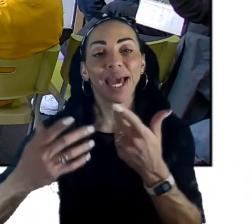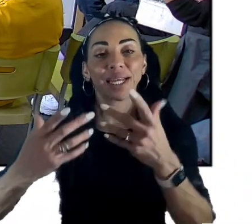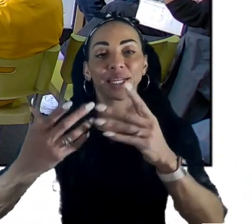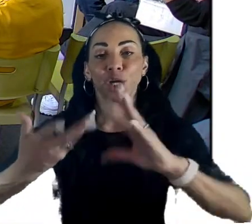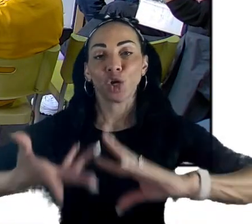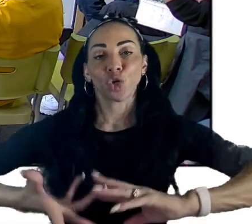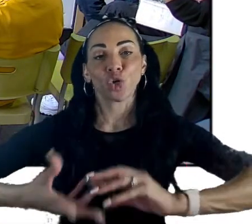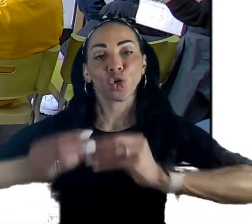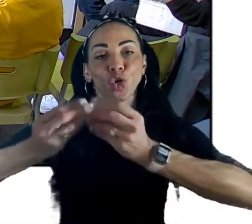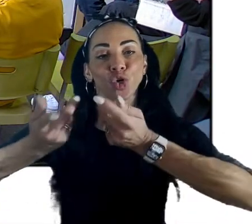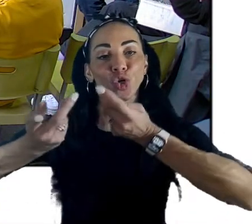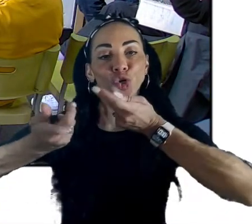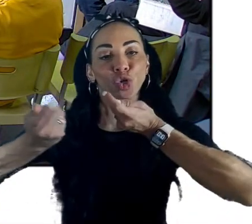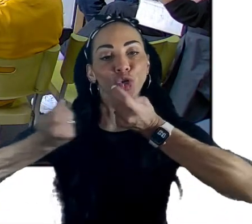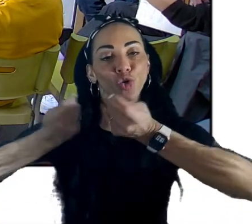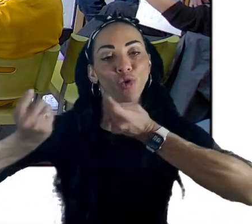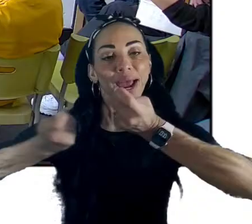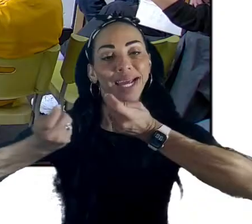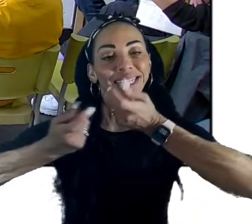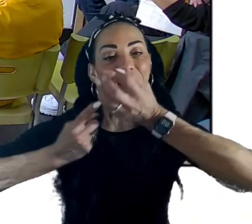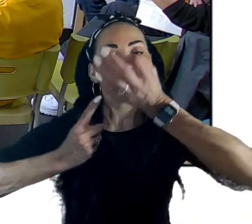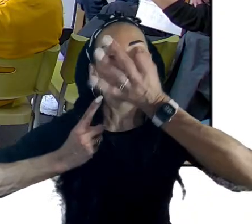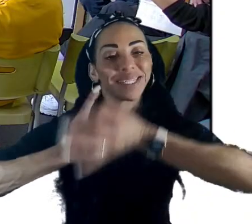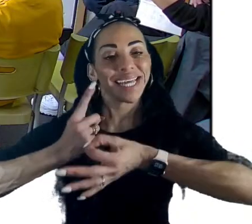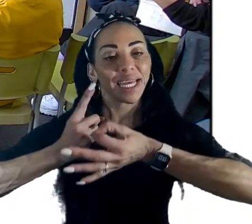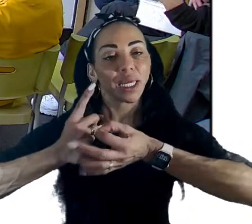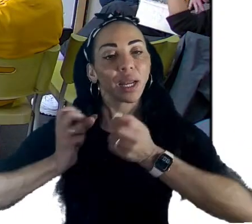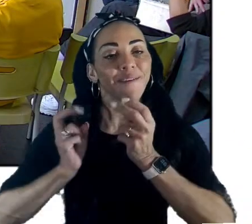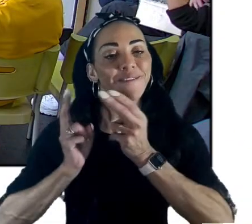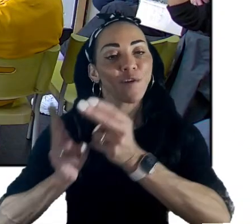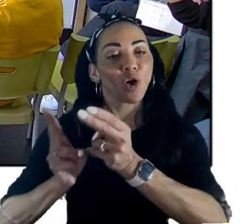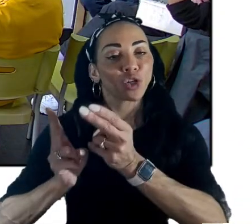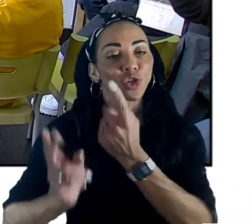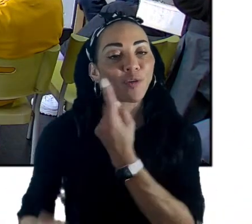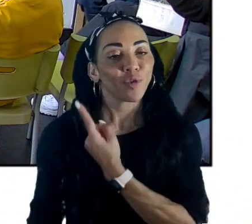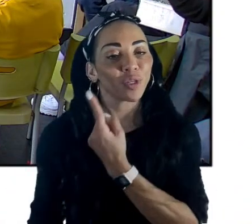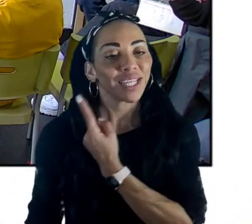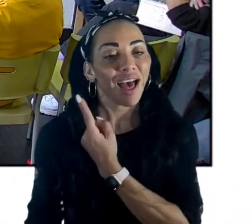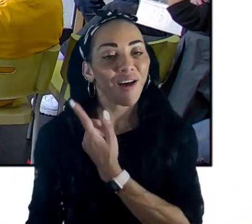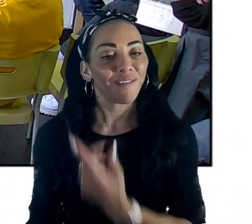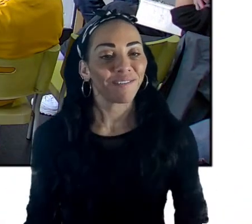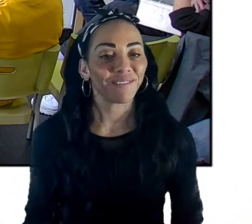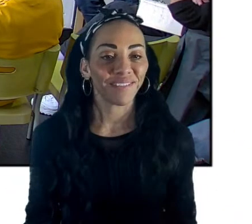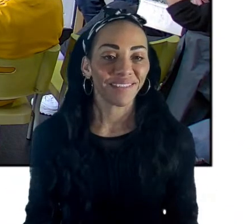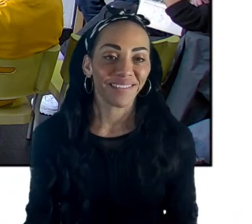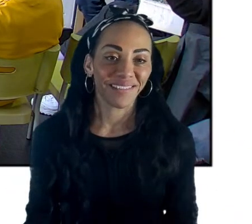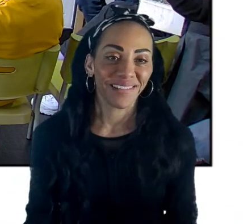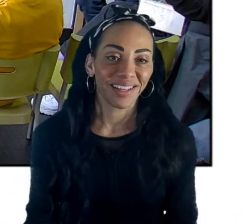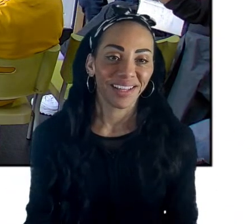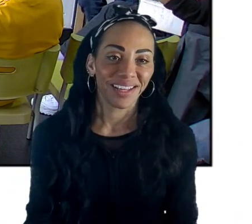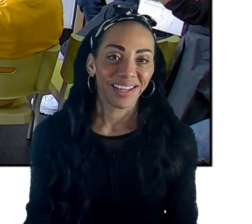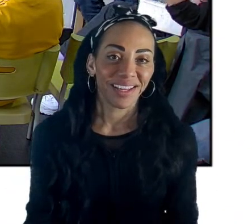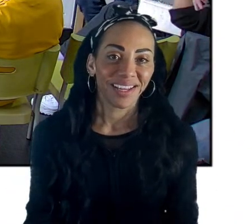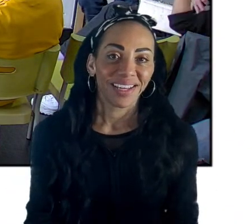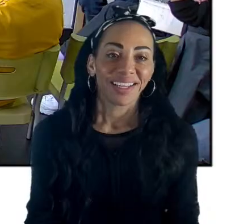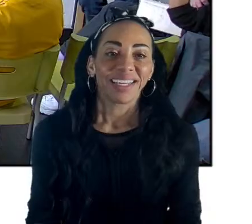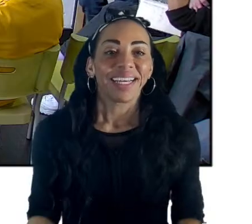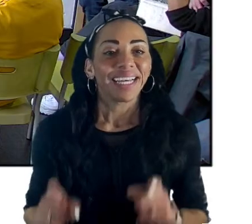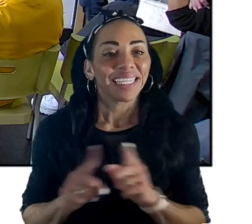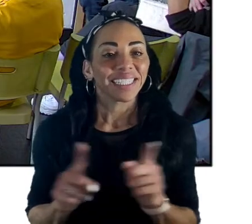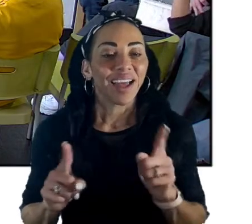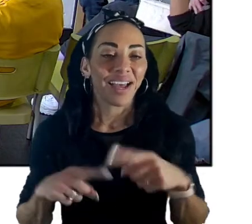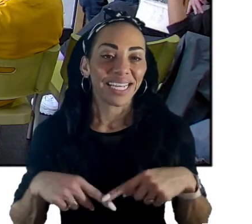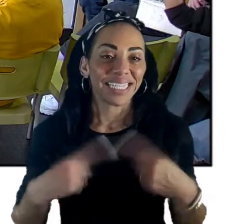very particular version of yourself. So it strikes me as being a sort of series of masks. You put